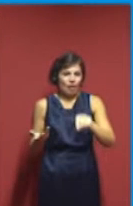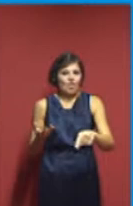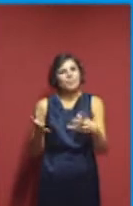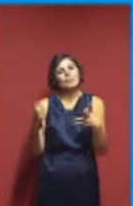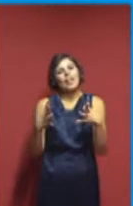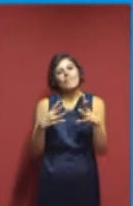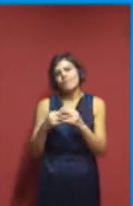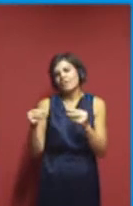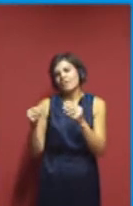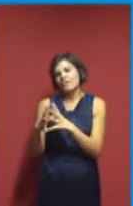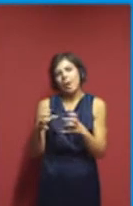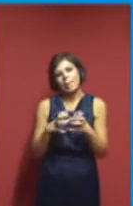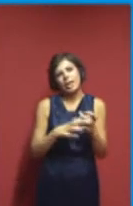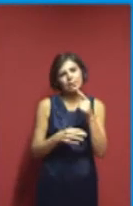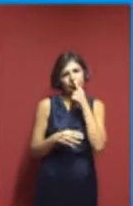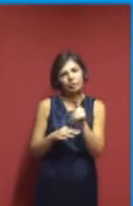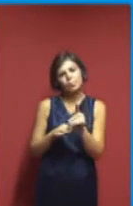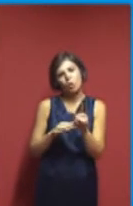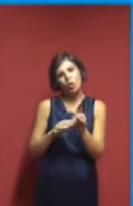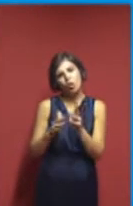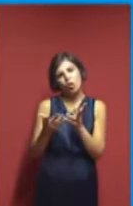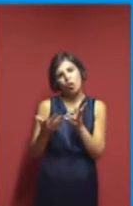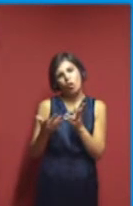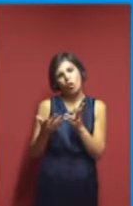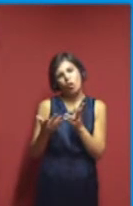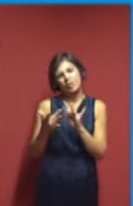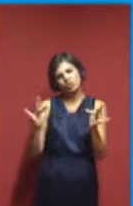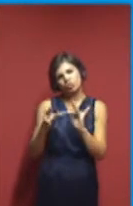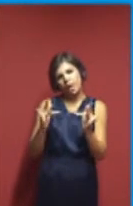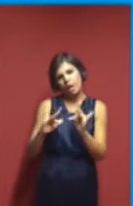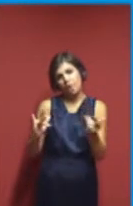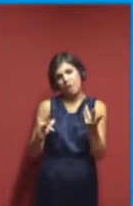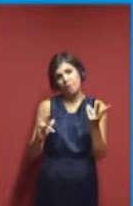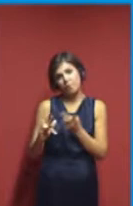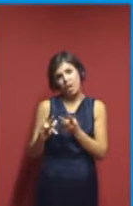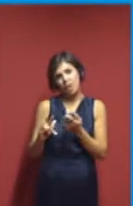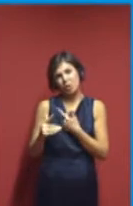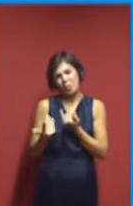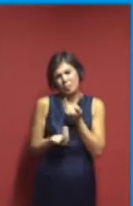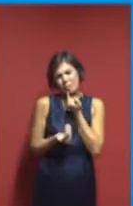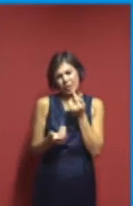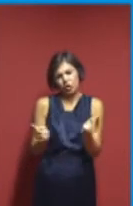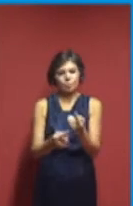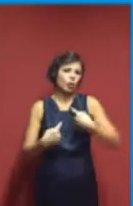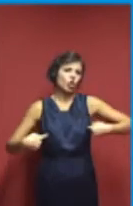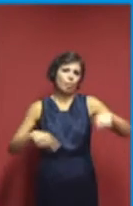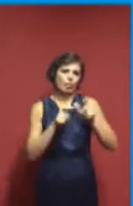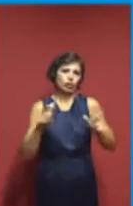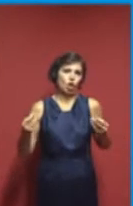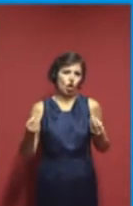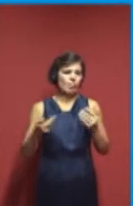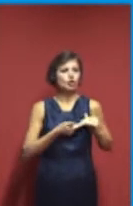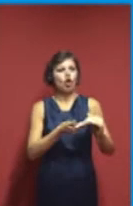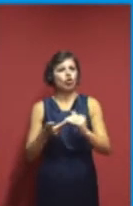people, we are imminently social. And we added on top of that technology that helps